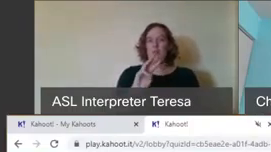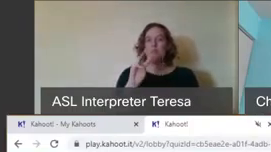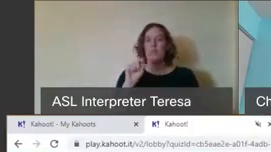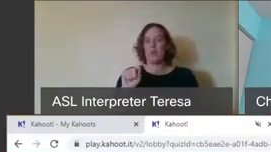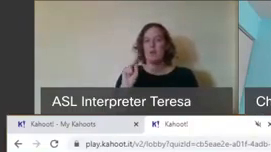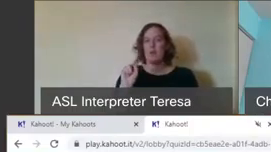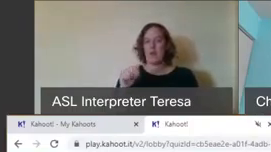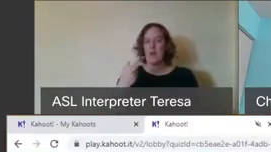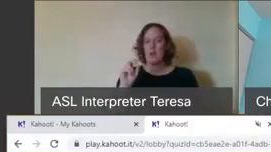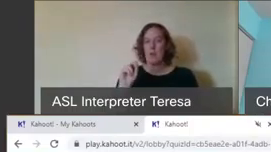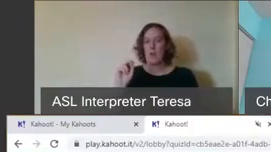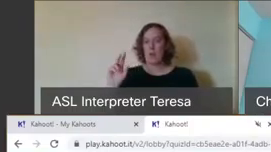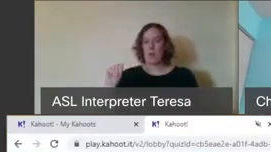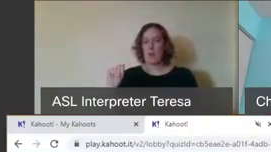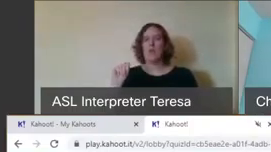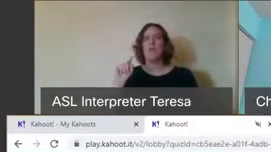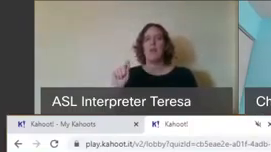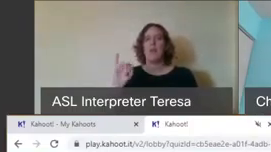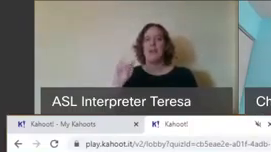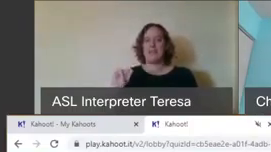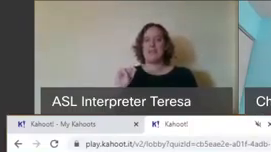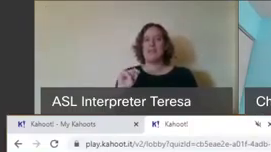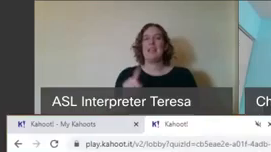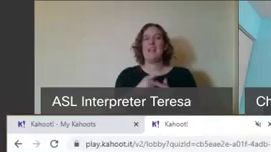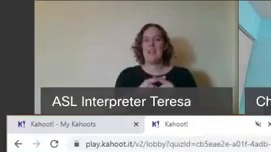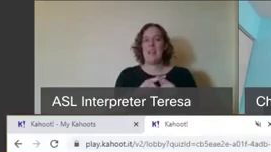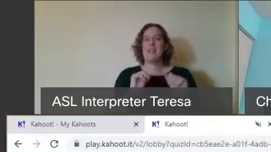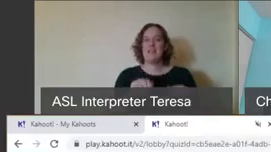www.kahoot.it, and when prompted, you're going to enter in the PIN of